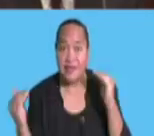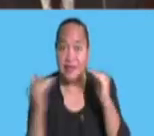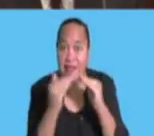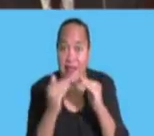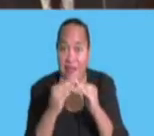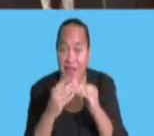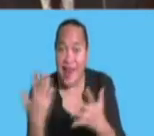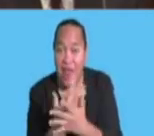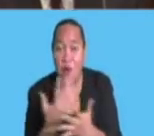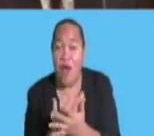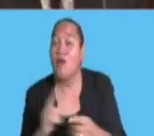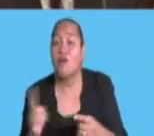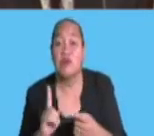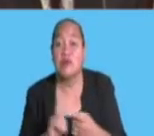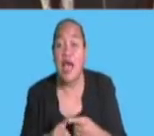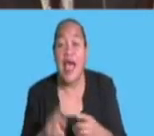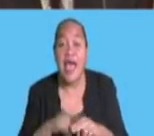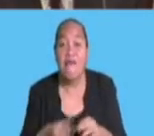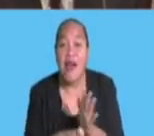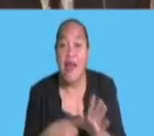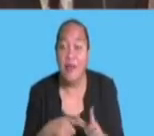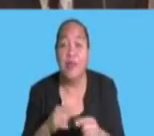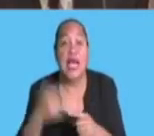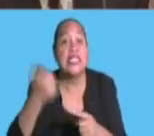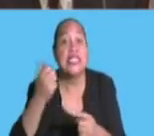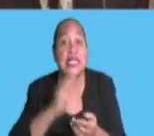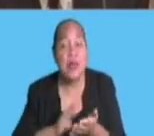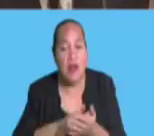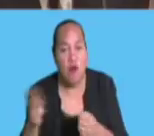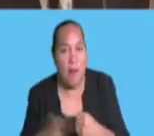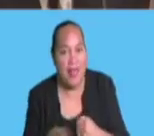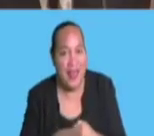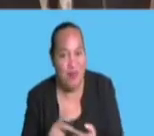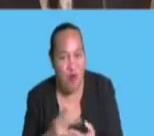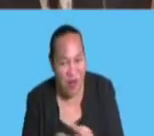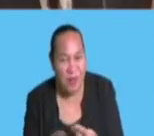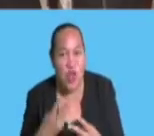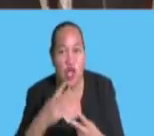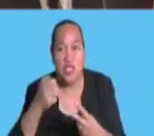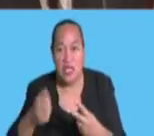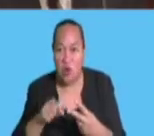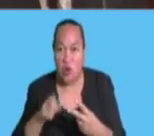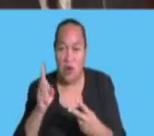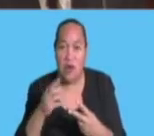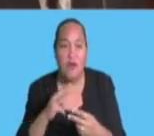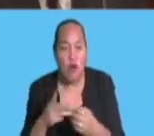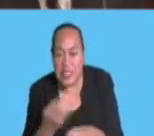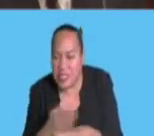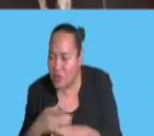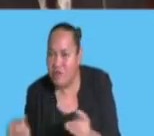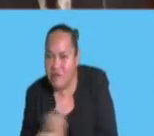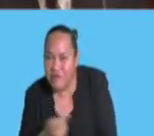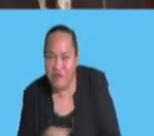networks, some of the key highlights of FRA include 60 million on maintenance programs, 36.1 million on renewals and replacements